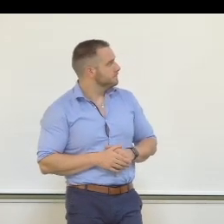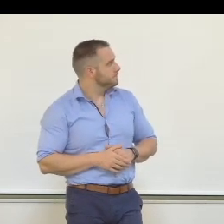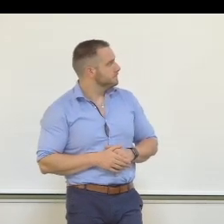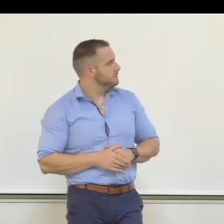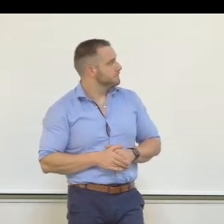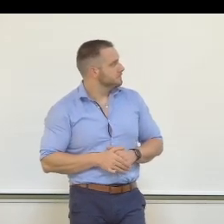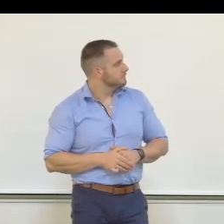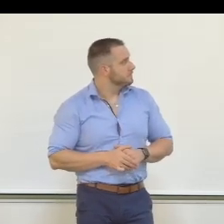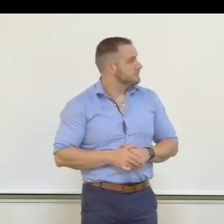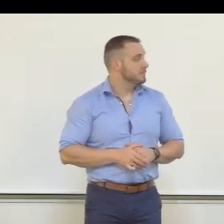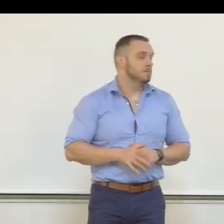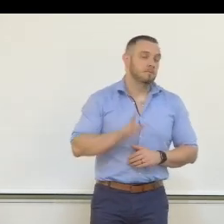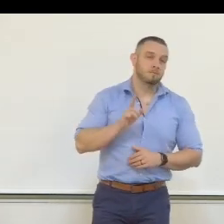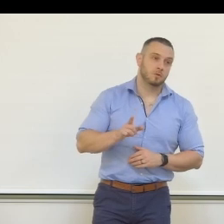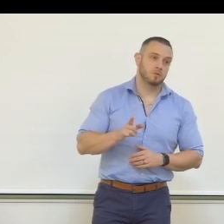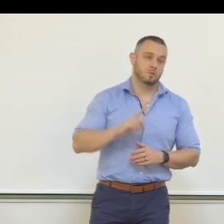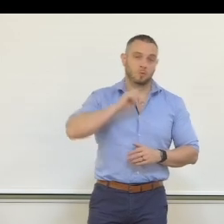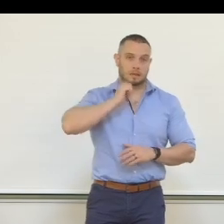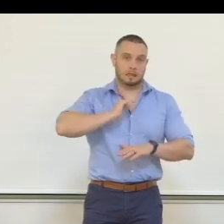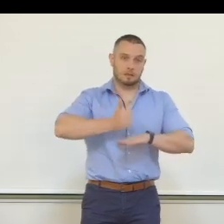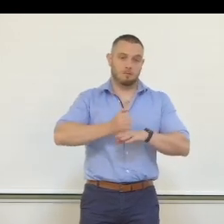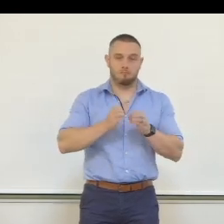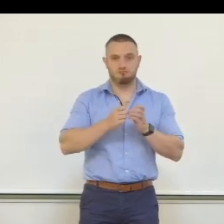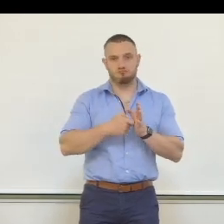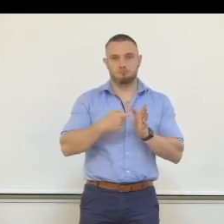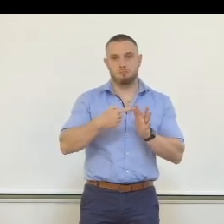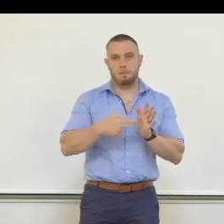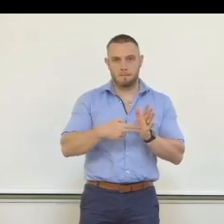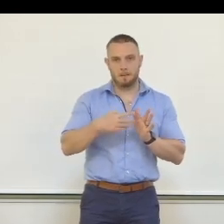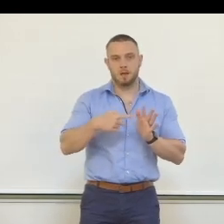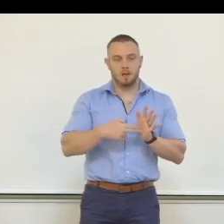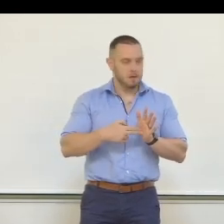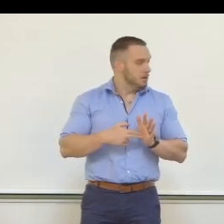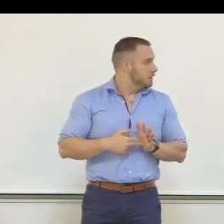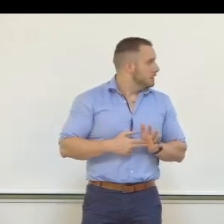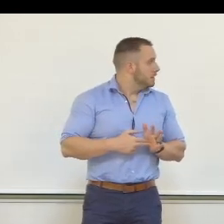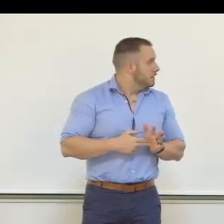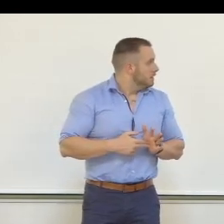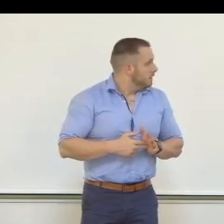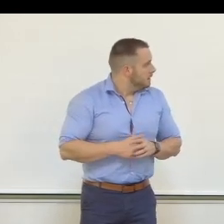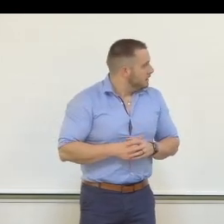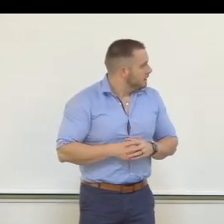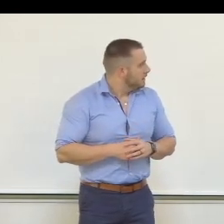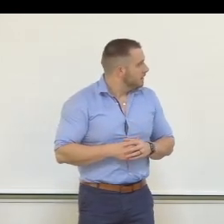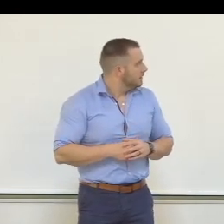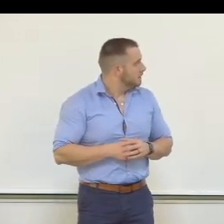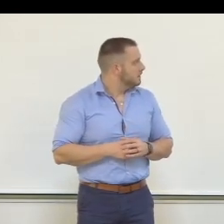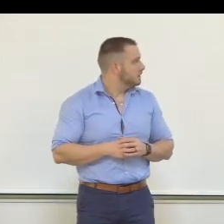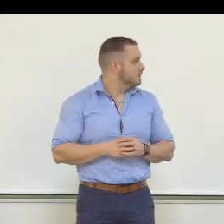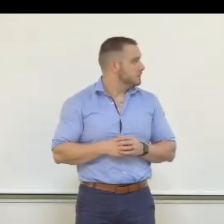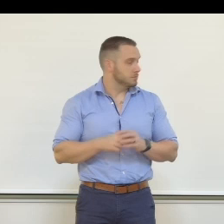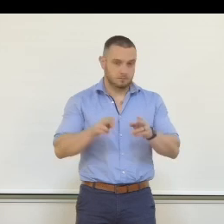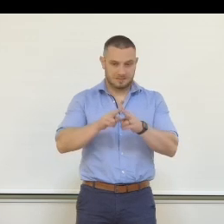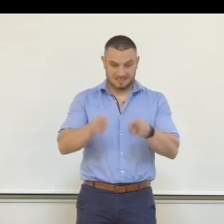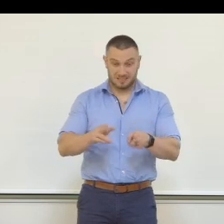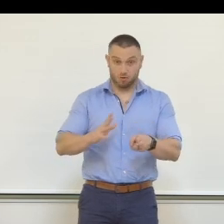But functionally, what we will set up in Bremen is so we have the MaMBA module, which is